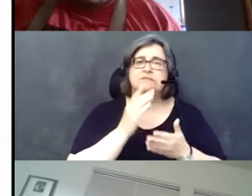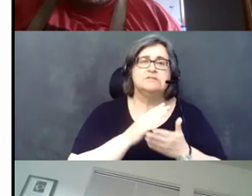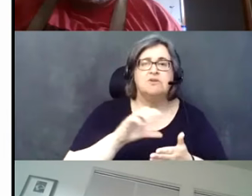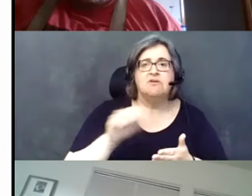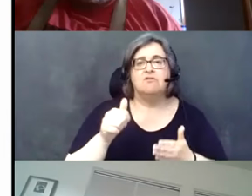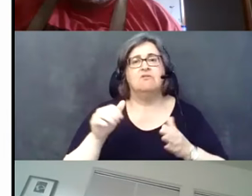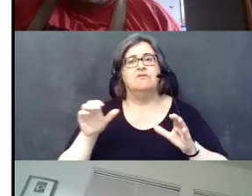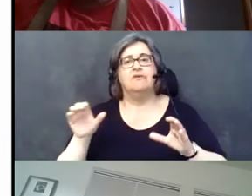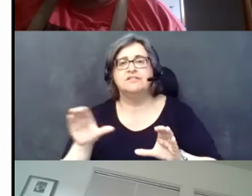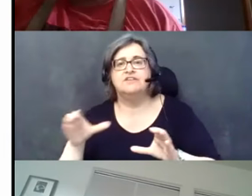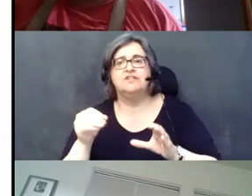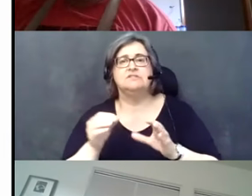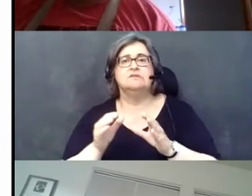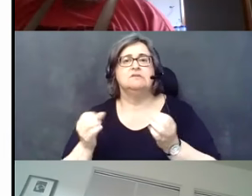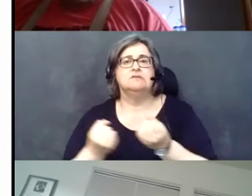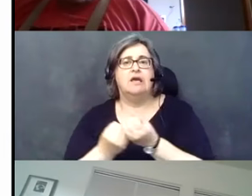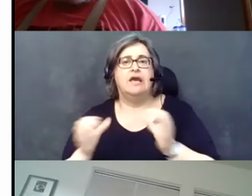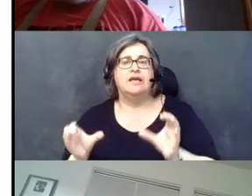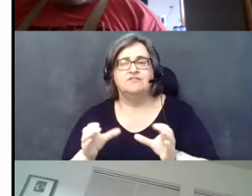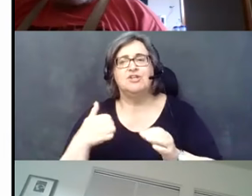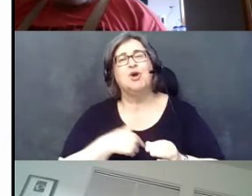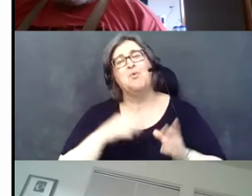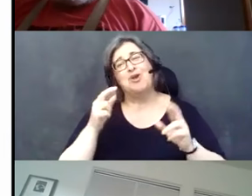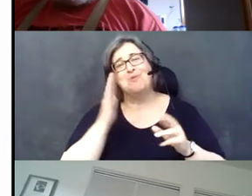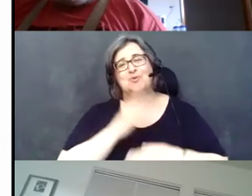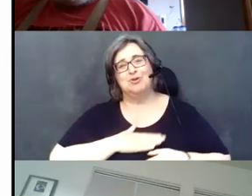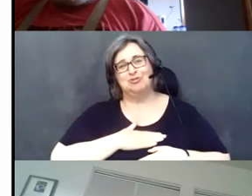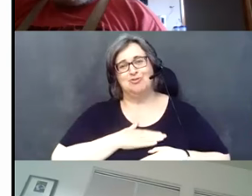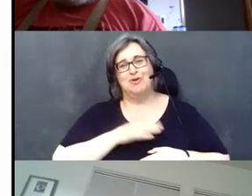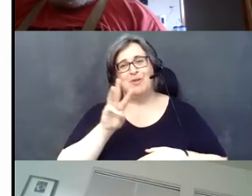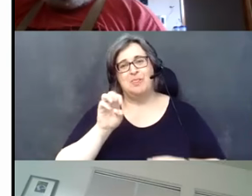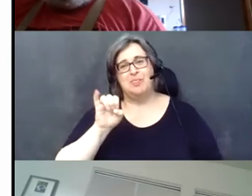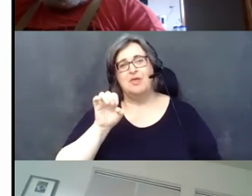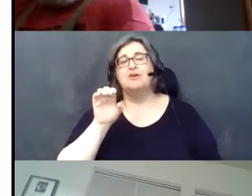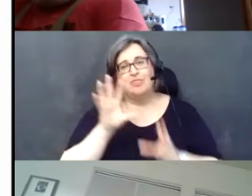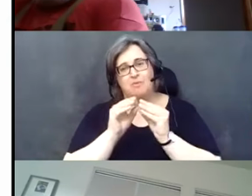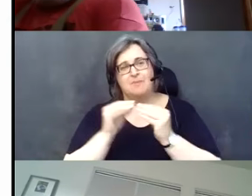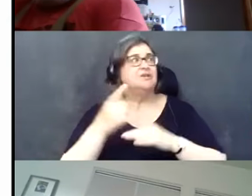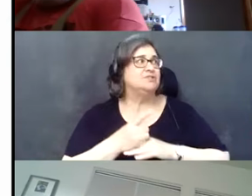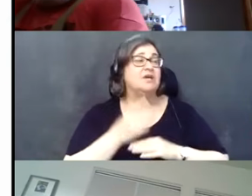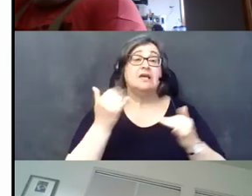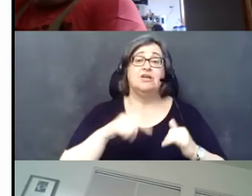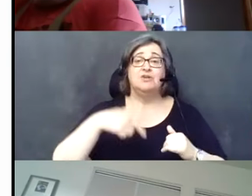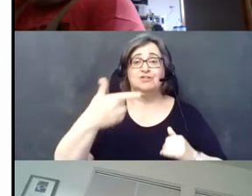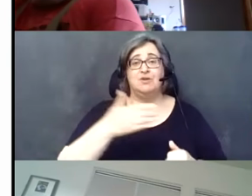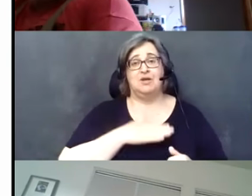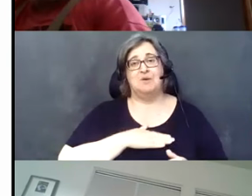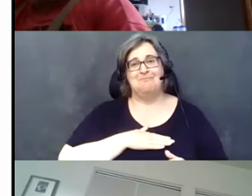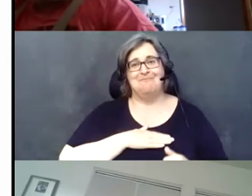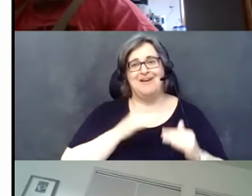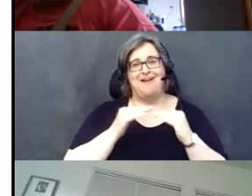activism, and we really hope you enjoy the webinar that we have for you. With that, I'm going to turn it back over to my colleague,